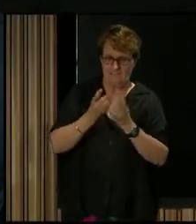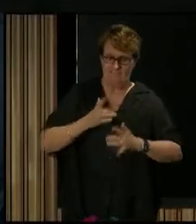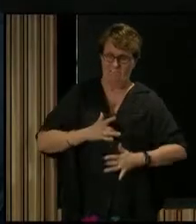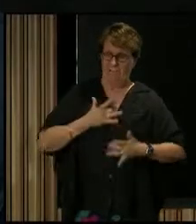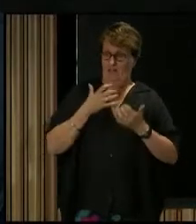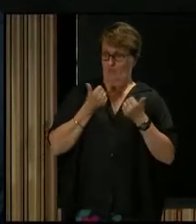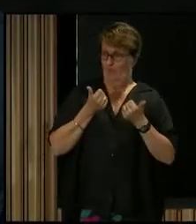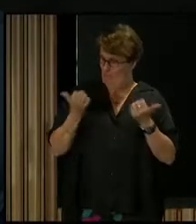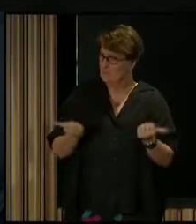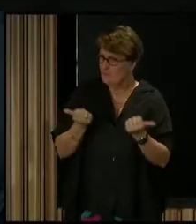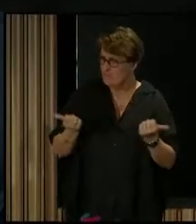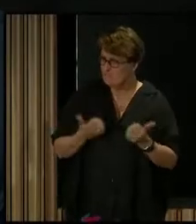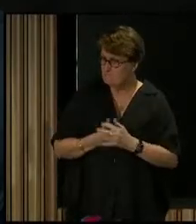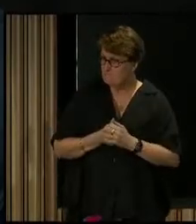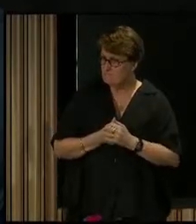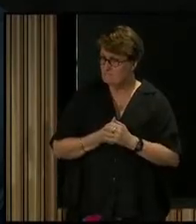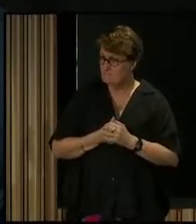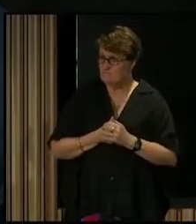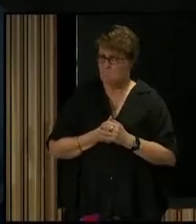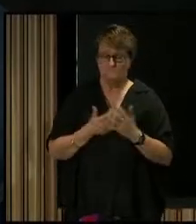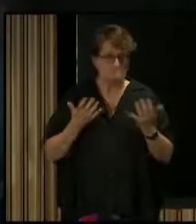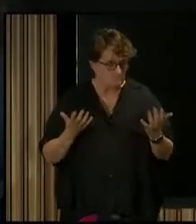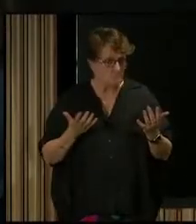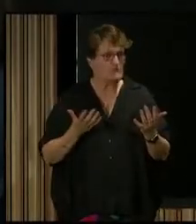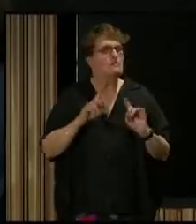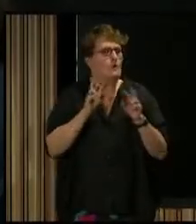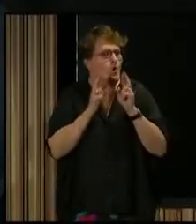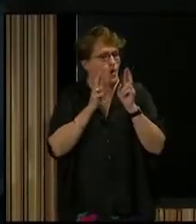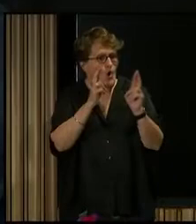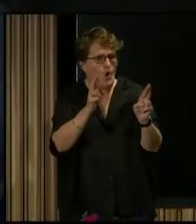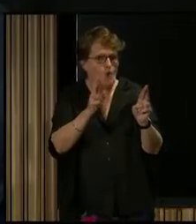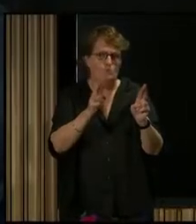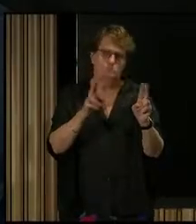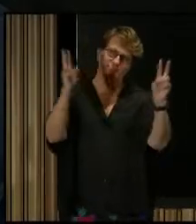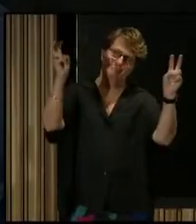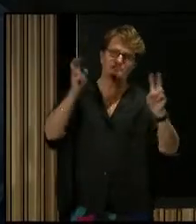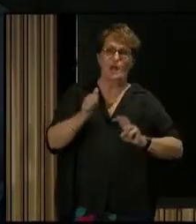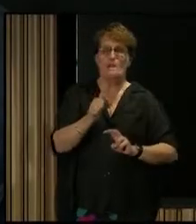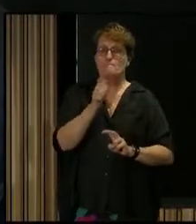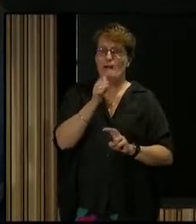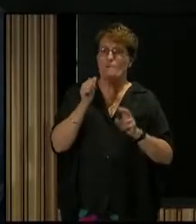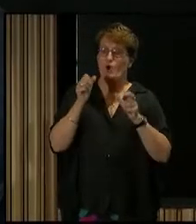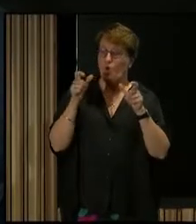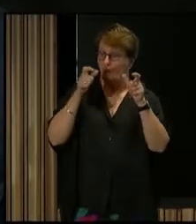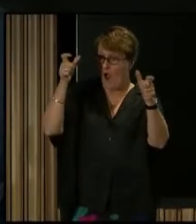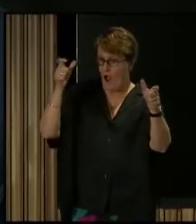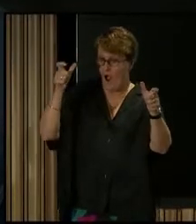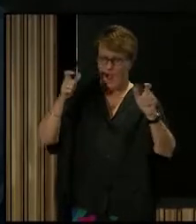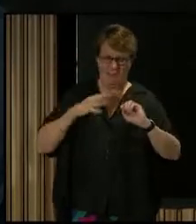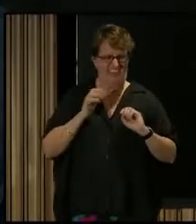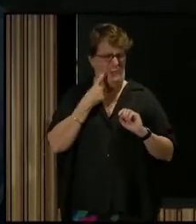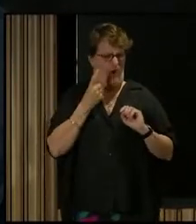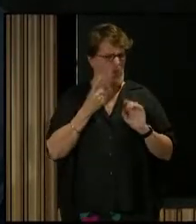Like, that is a good enough reason to do anything, really. And so that's what I hope calling it pub choir is, that people think to themselves, oh, that sounds a bit